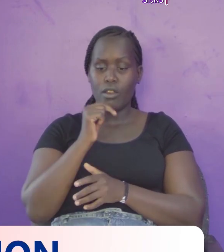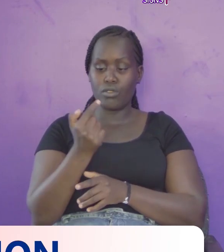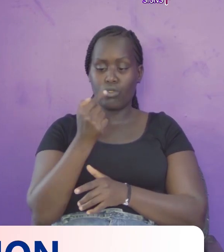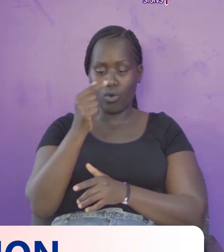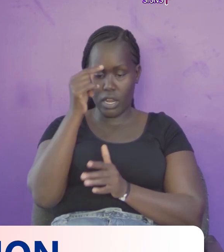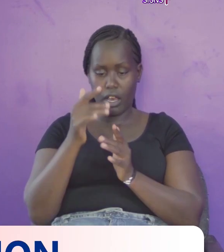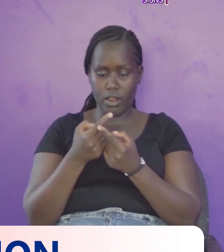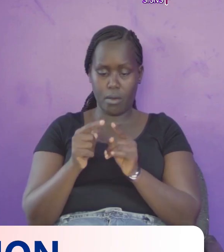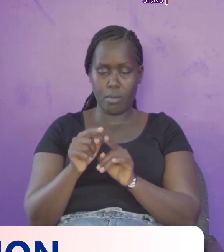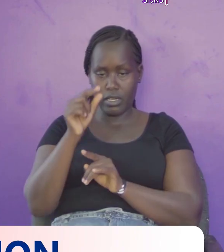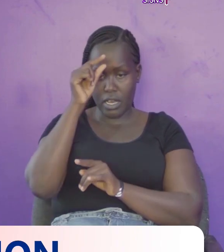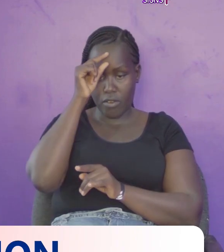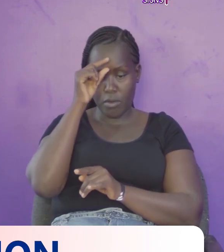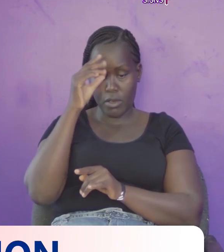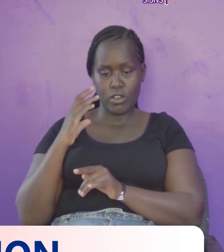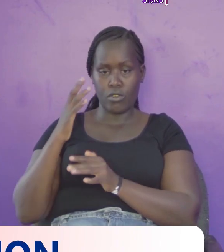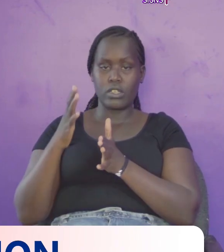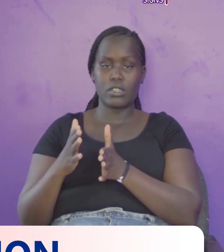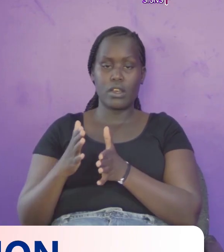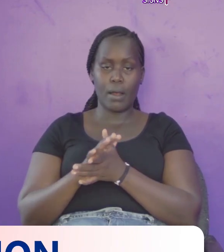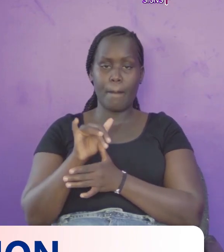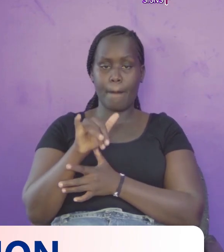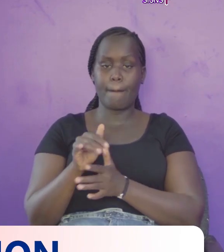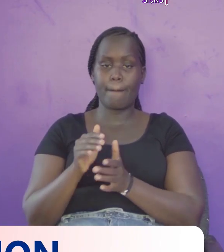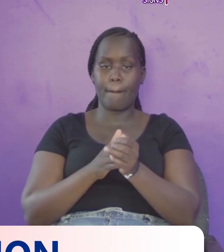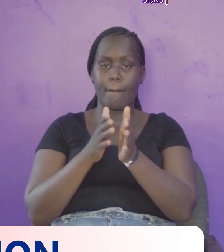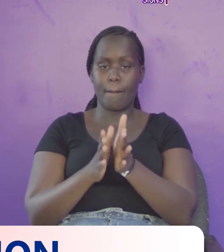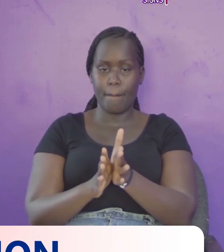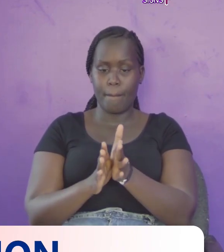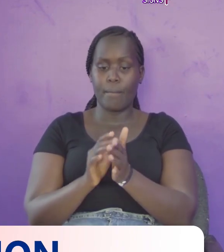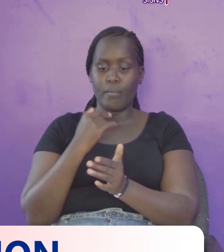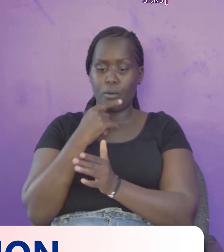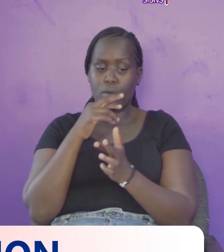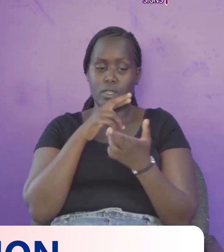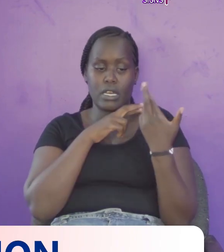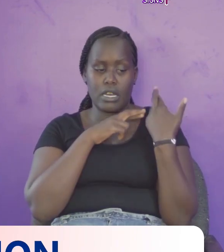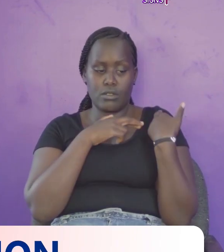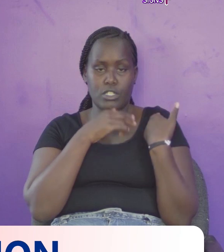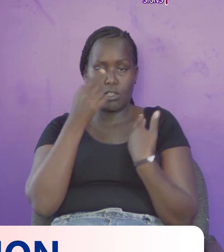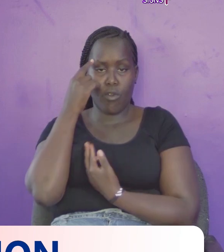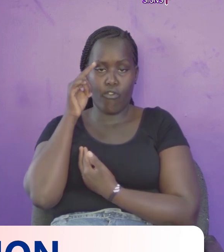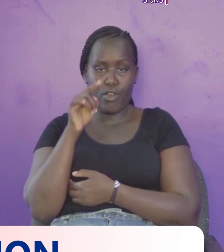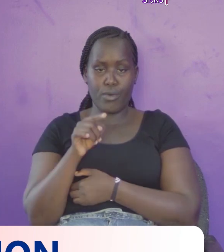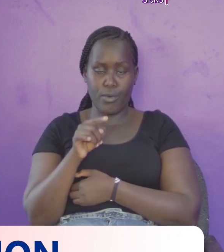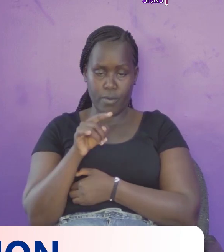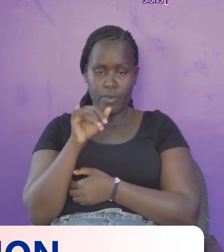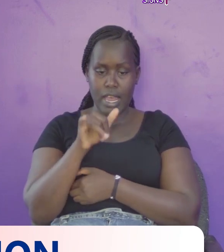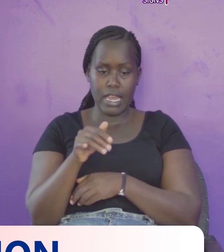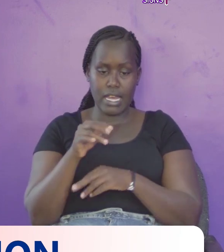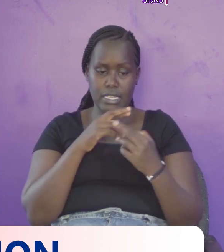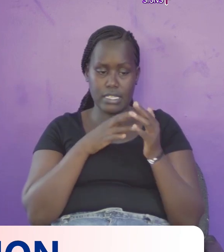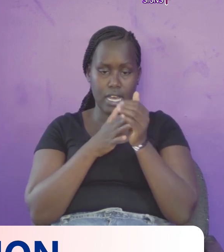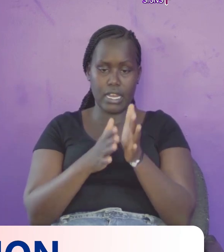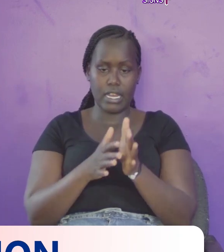is a government officer. That is a leader that is responsible for you. That is a leader